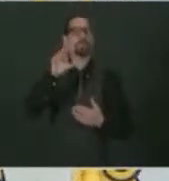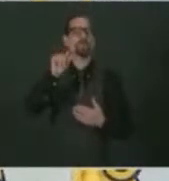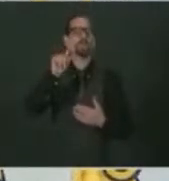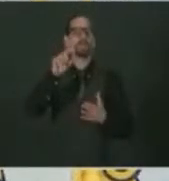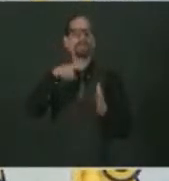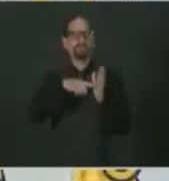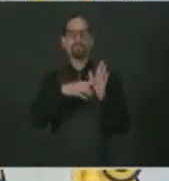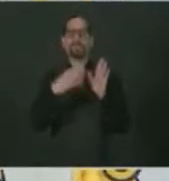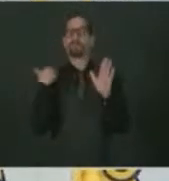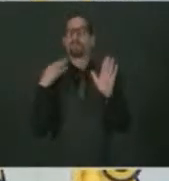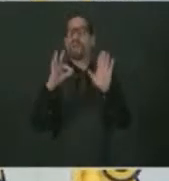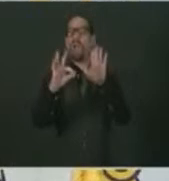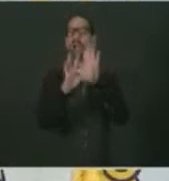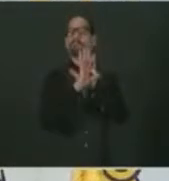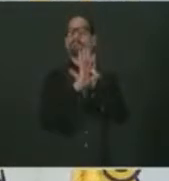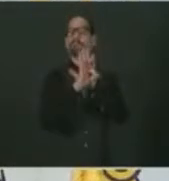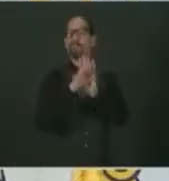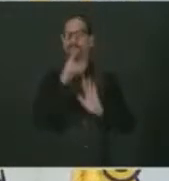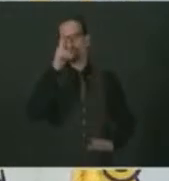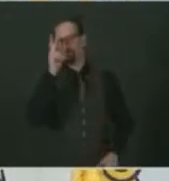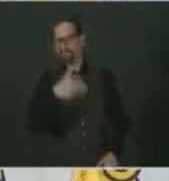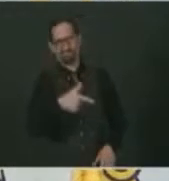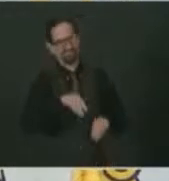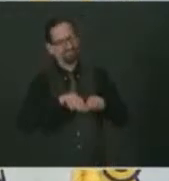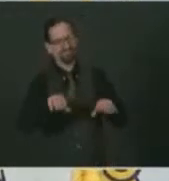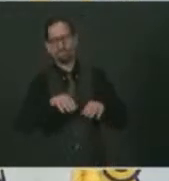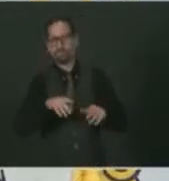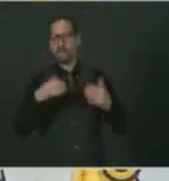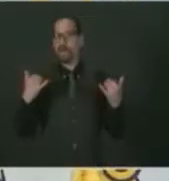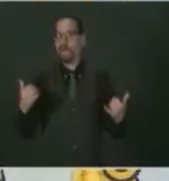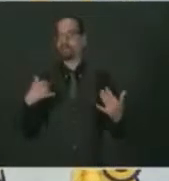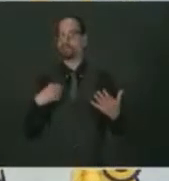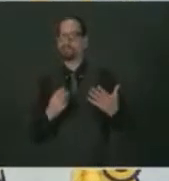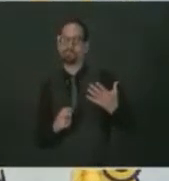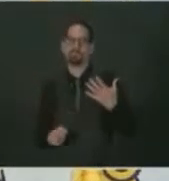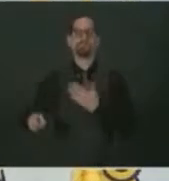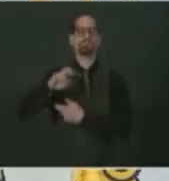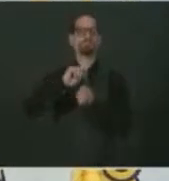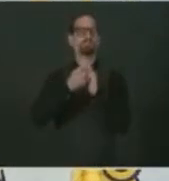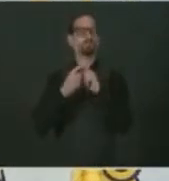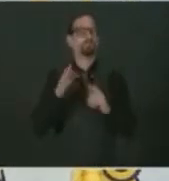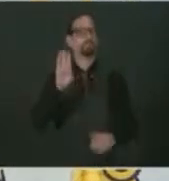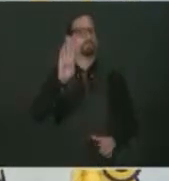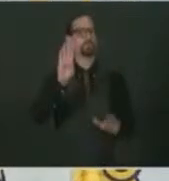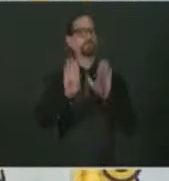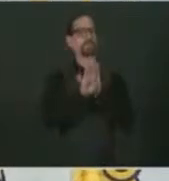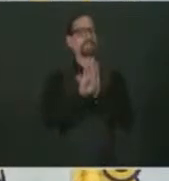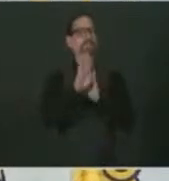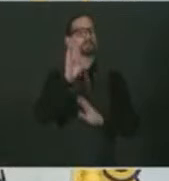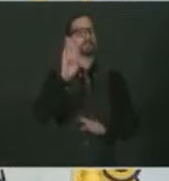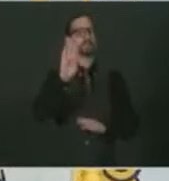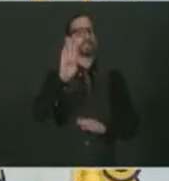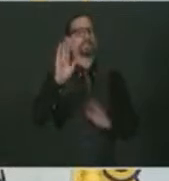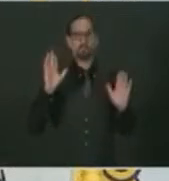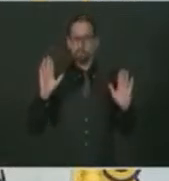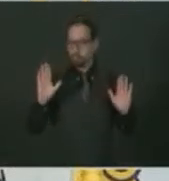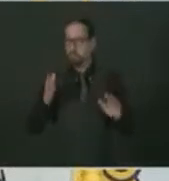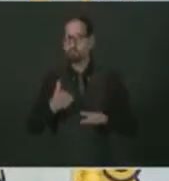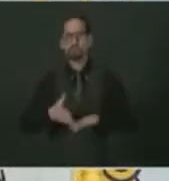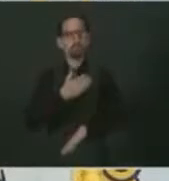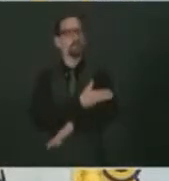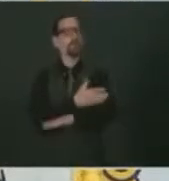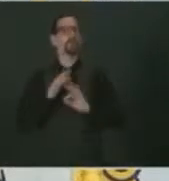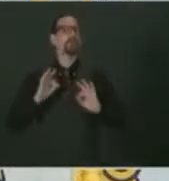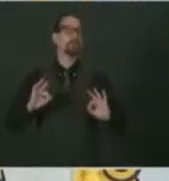by the progress that our state has made, and I thank Dr. Alexander Scott and the COVID response team who